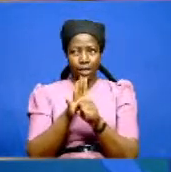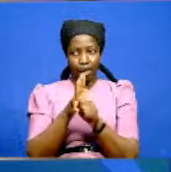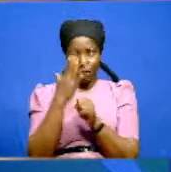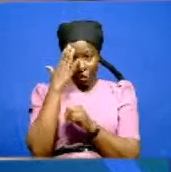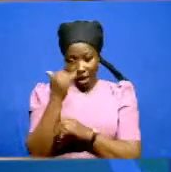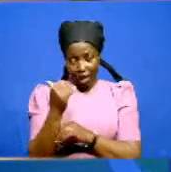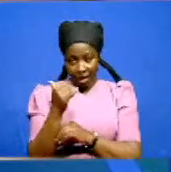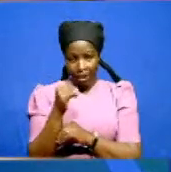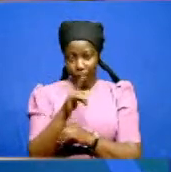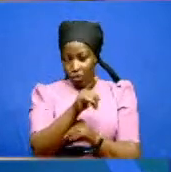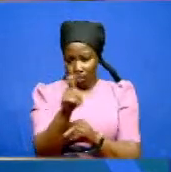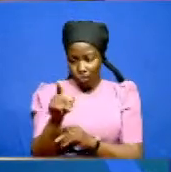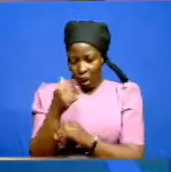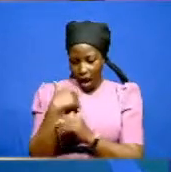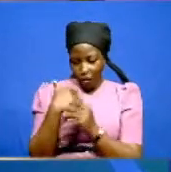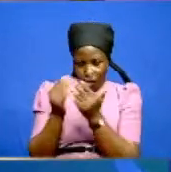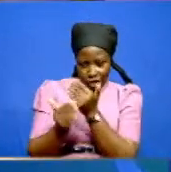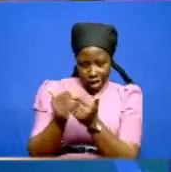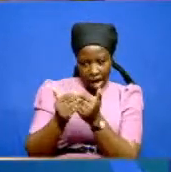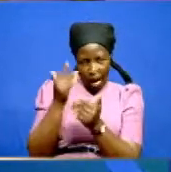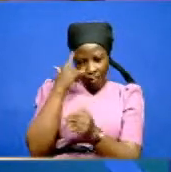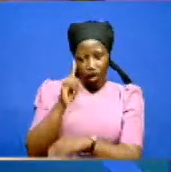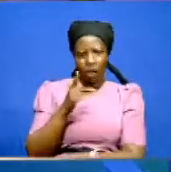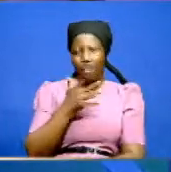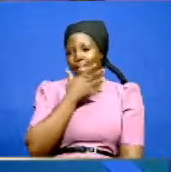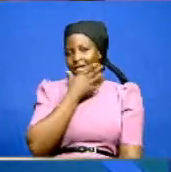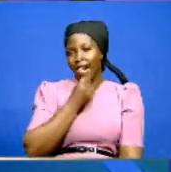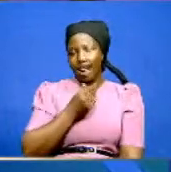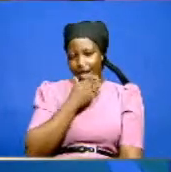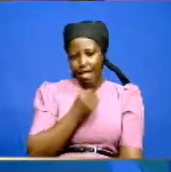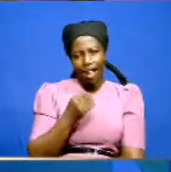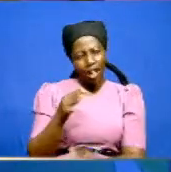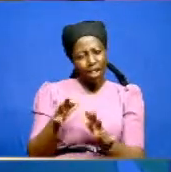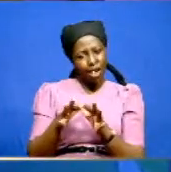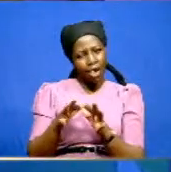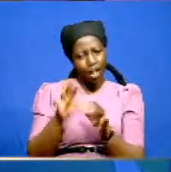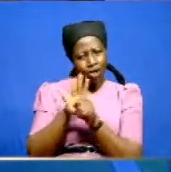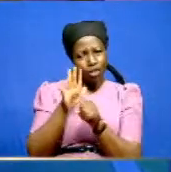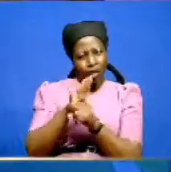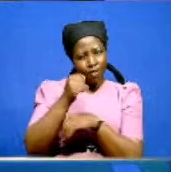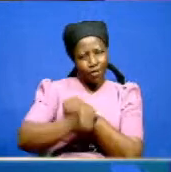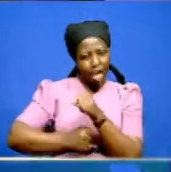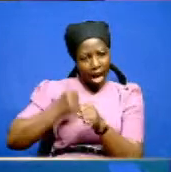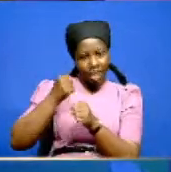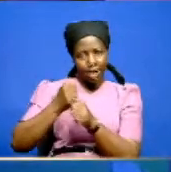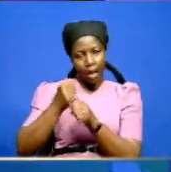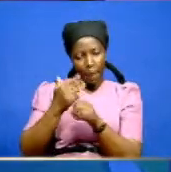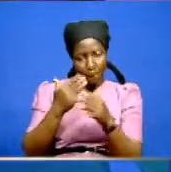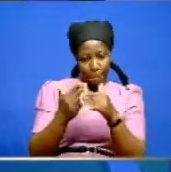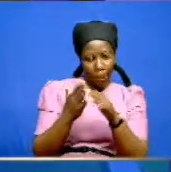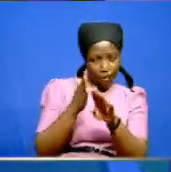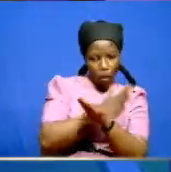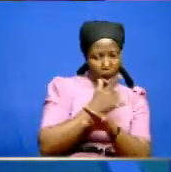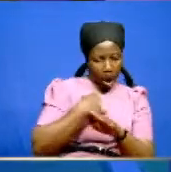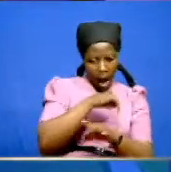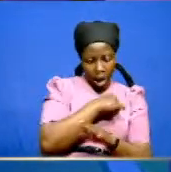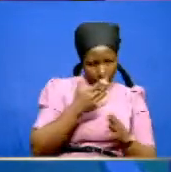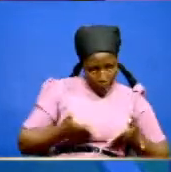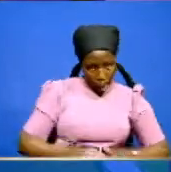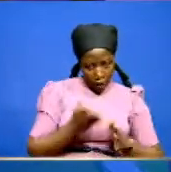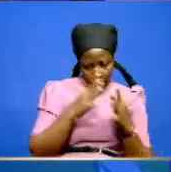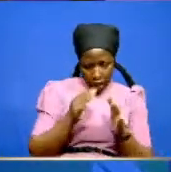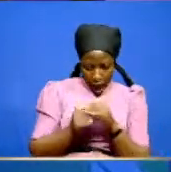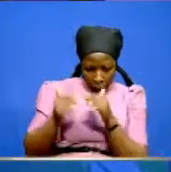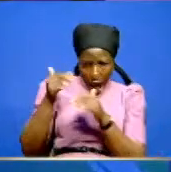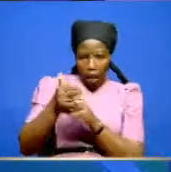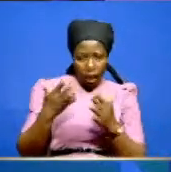vile umechunga mzee miaka yote before we were born, after we have been born,